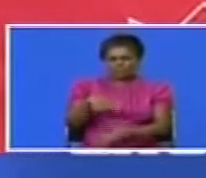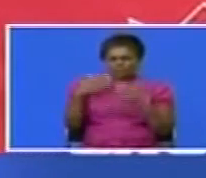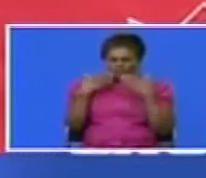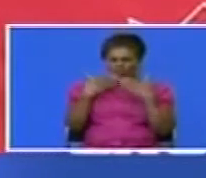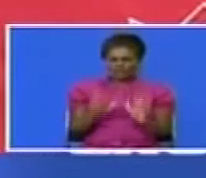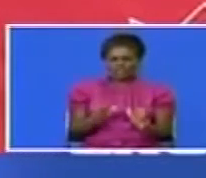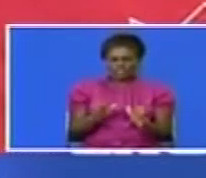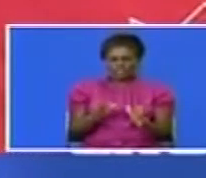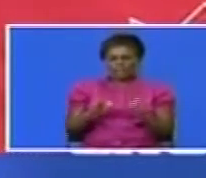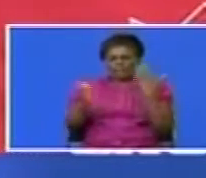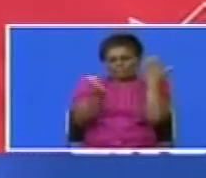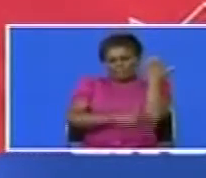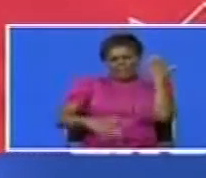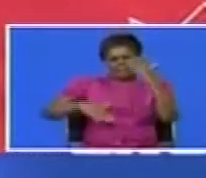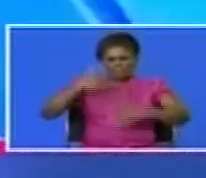to hooliganism.